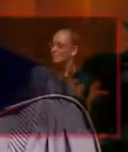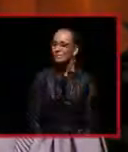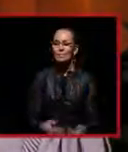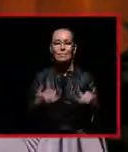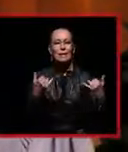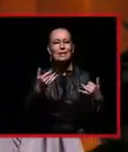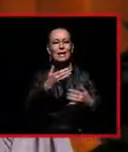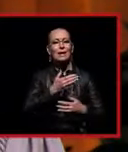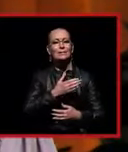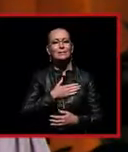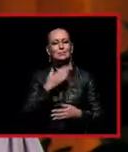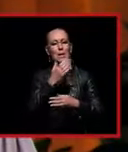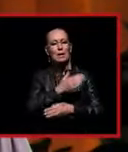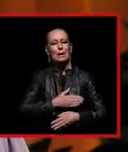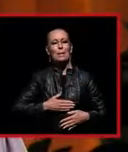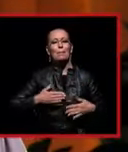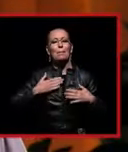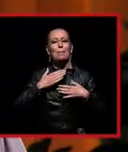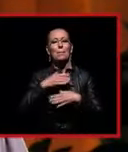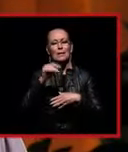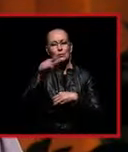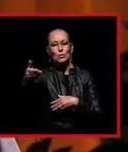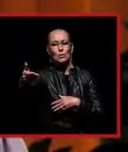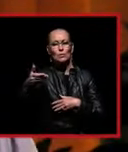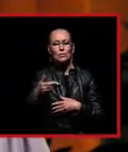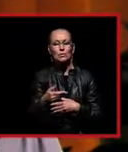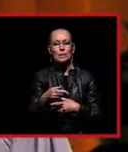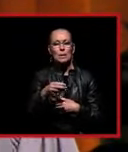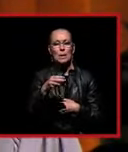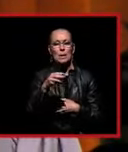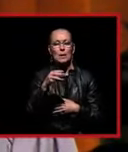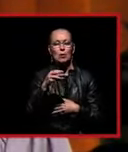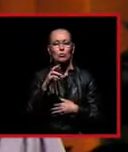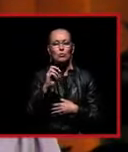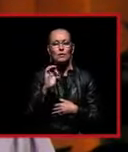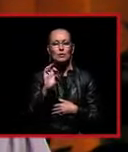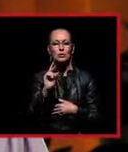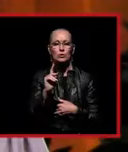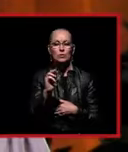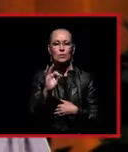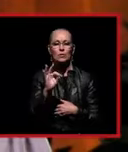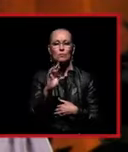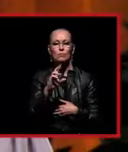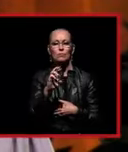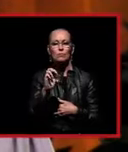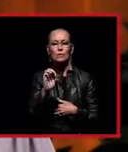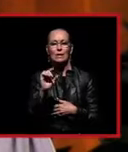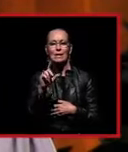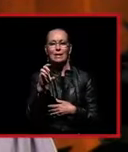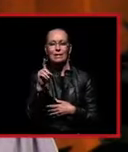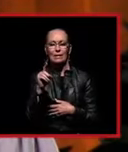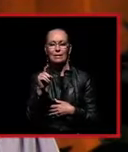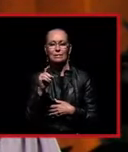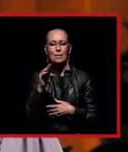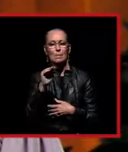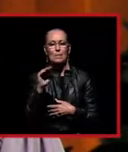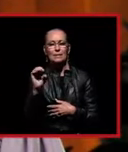It is my pleasure now to introduce Richard Freeland, Massachusetts Commissioner of Higher